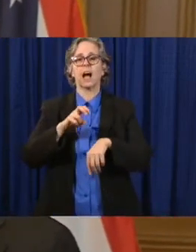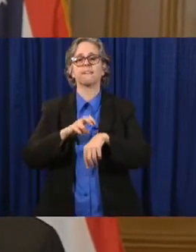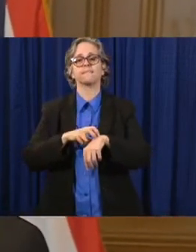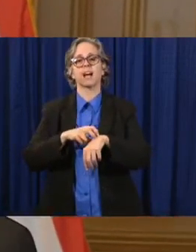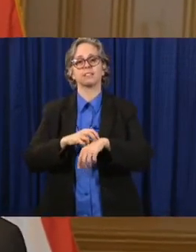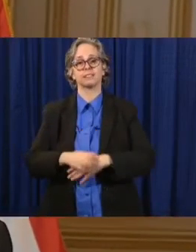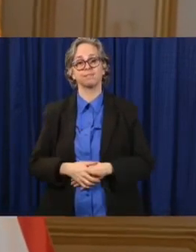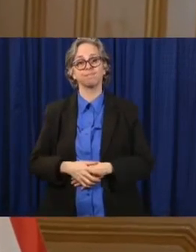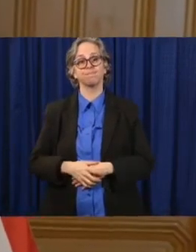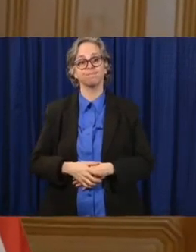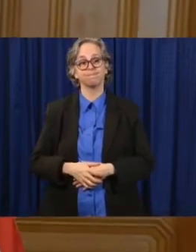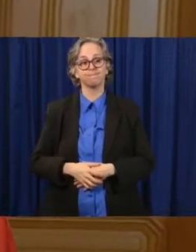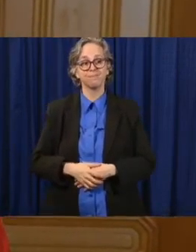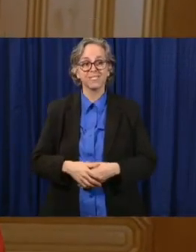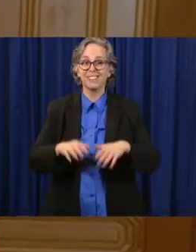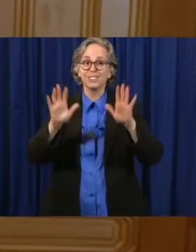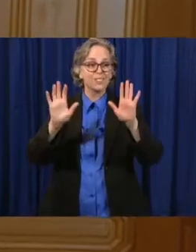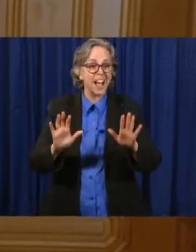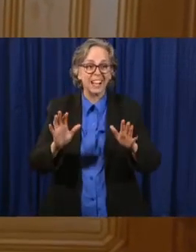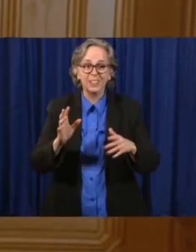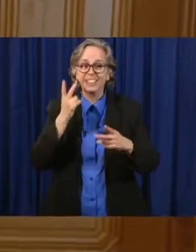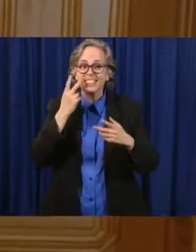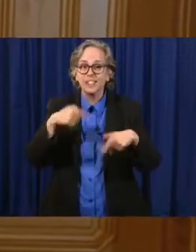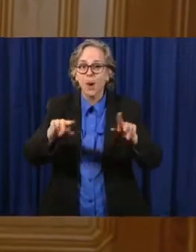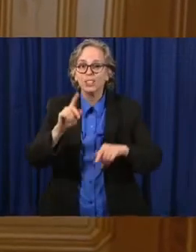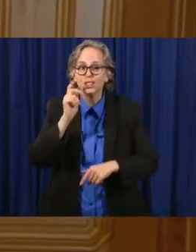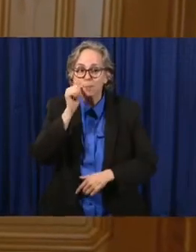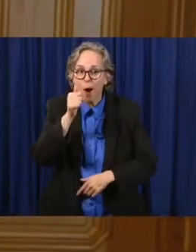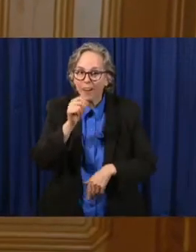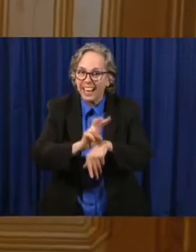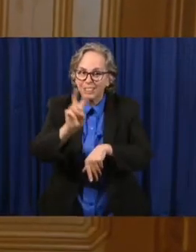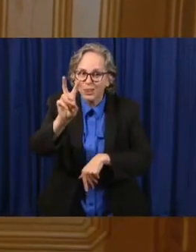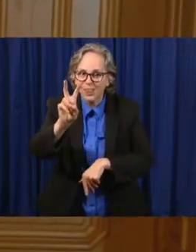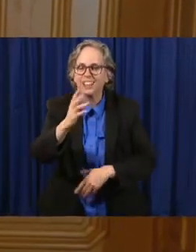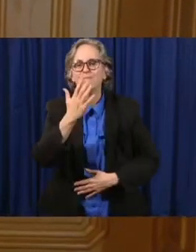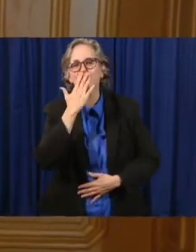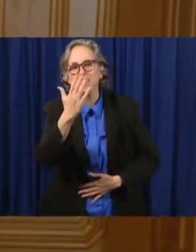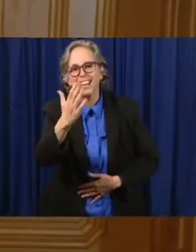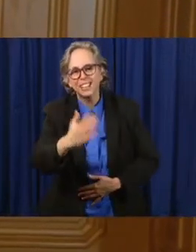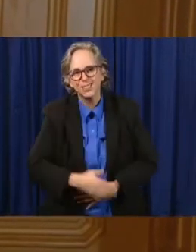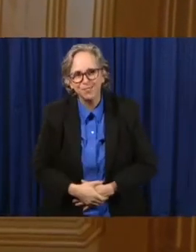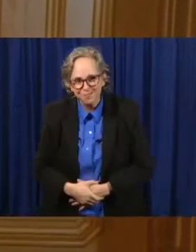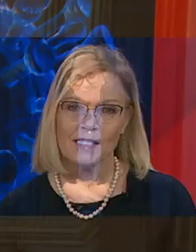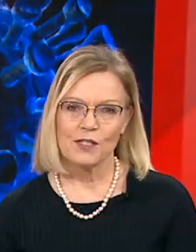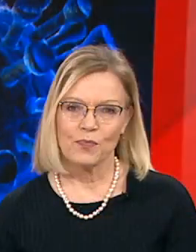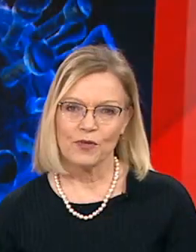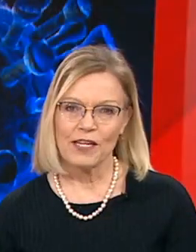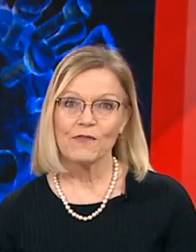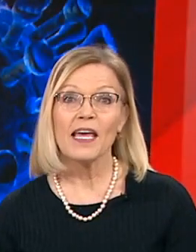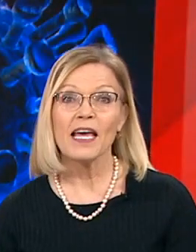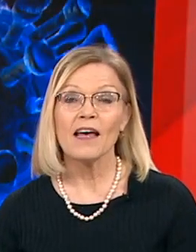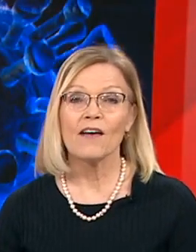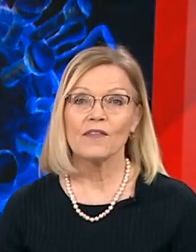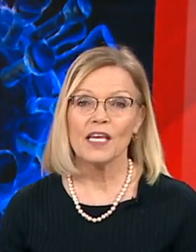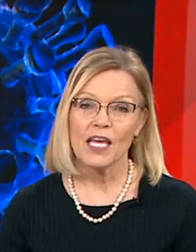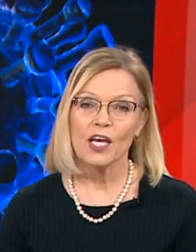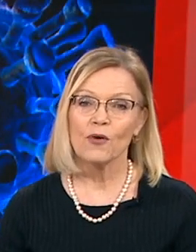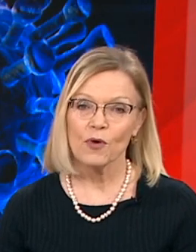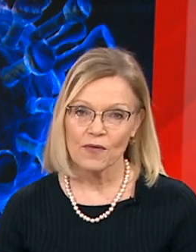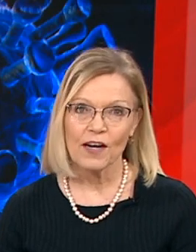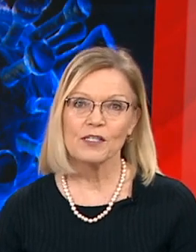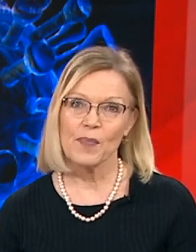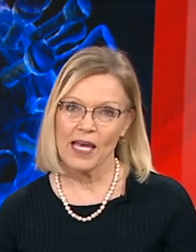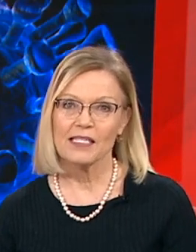That was great. We'll see you all tomorrow at 2 o'clock. Thank you. You've been watching Governor DeWine's briefing of